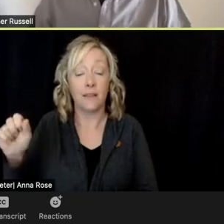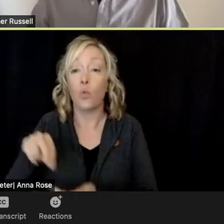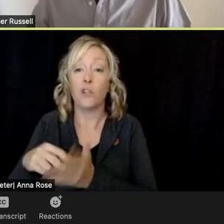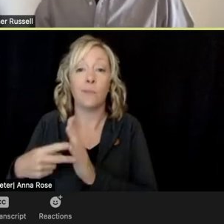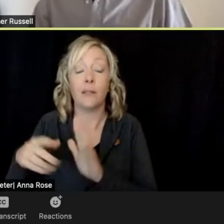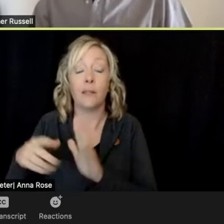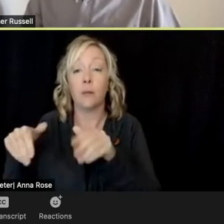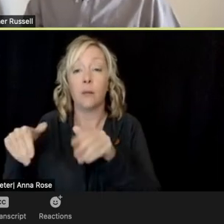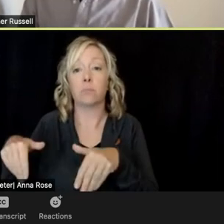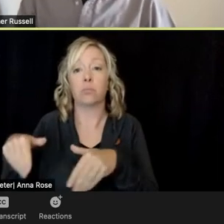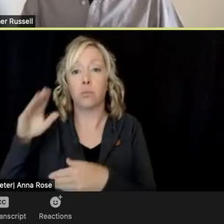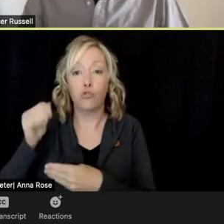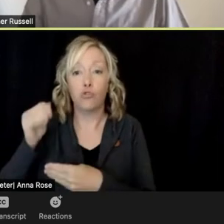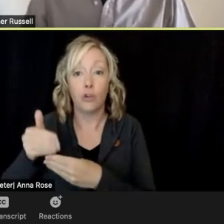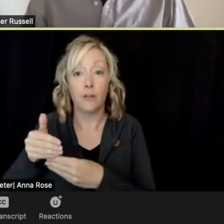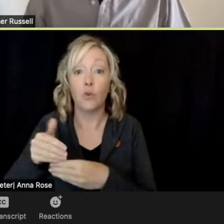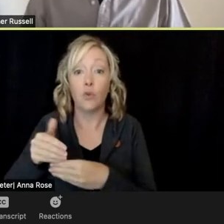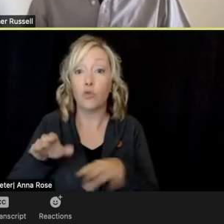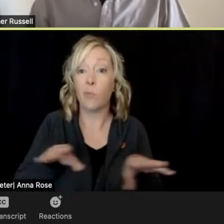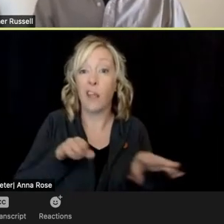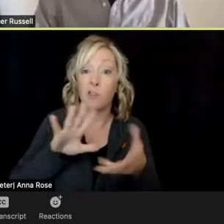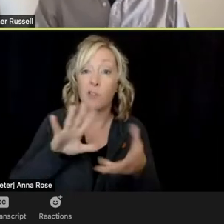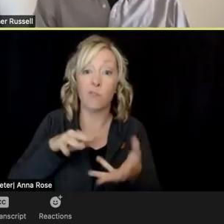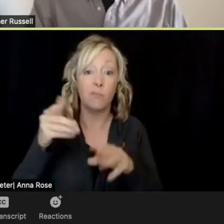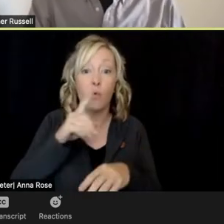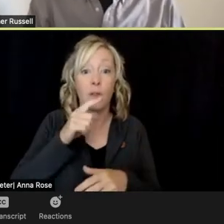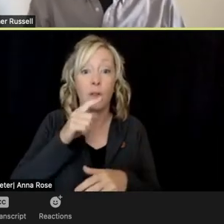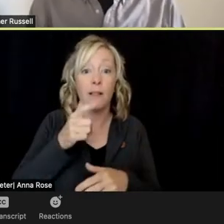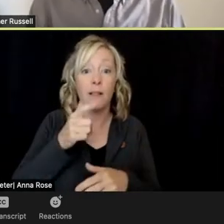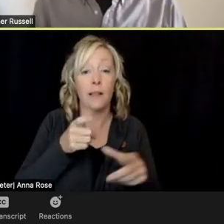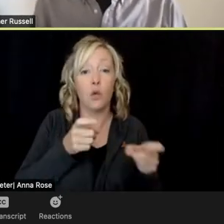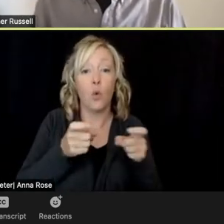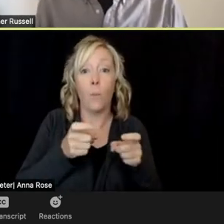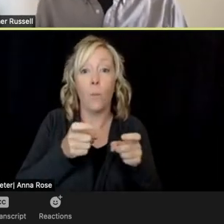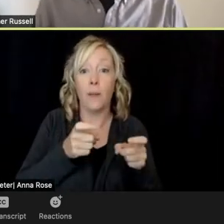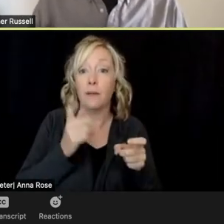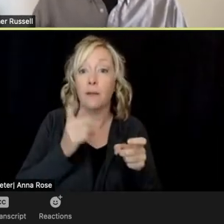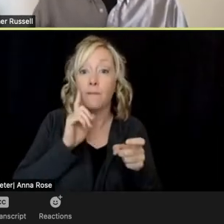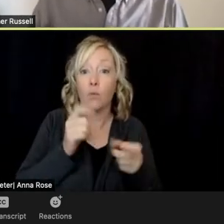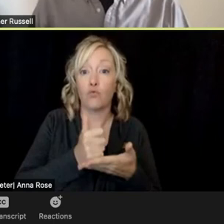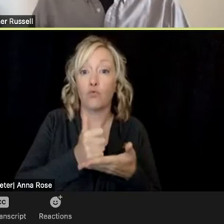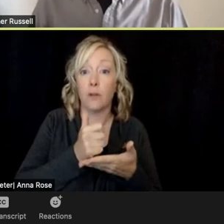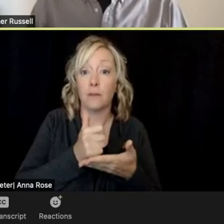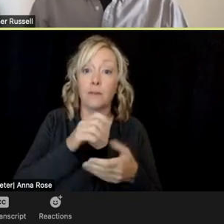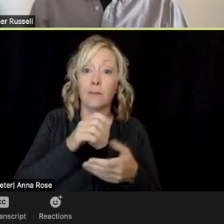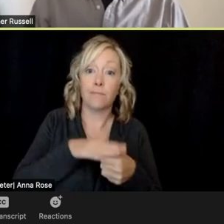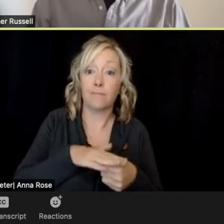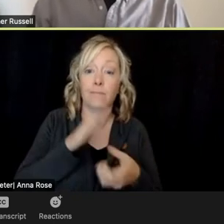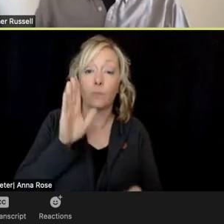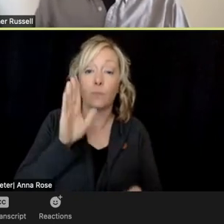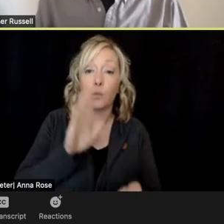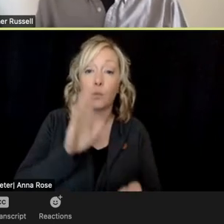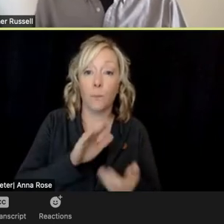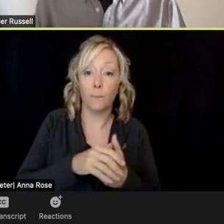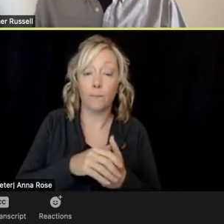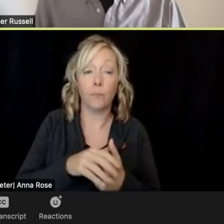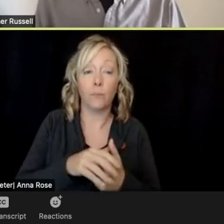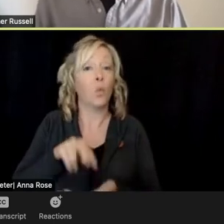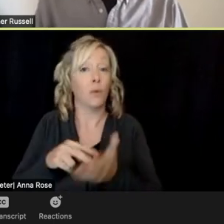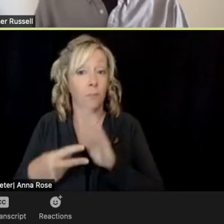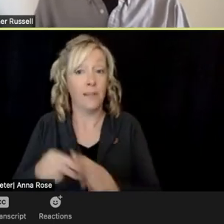behaviors are in fact a coping mechanism for stress. So what we want to do if kids have behaviors like that, we want to recognize